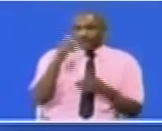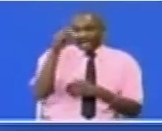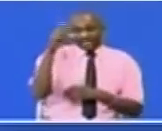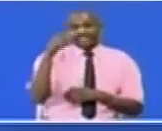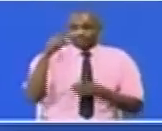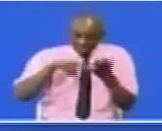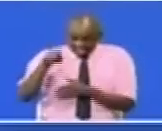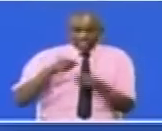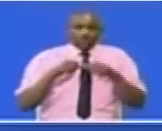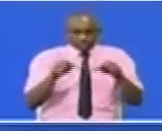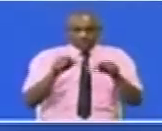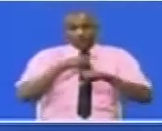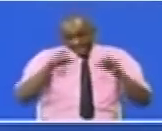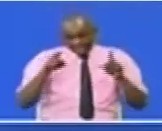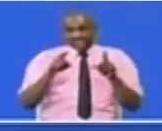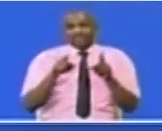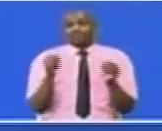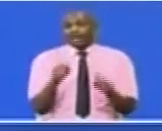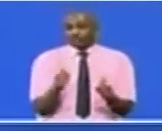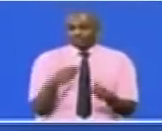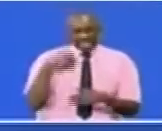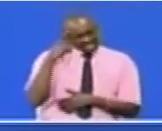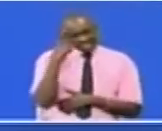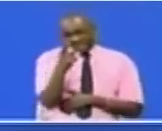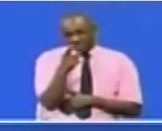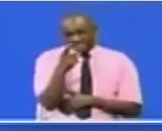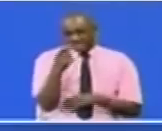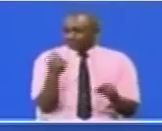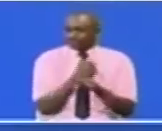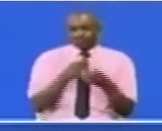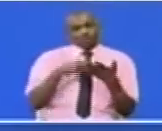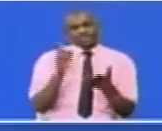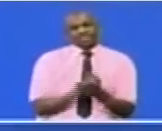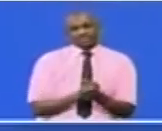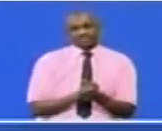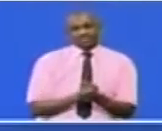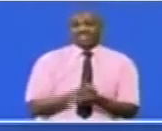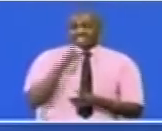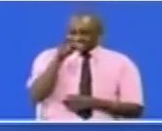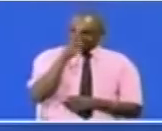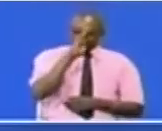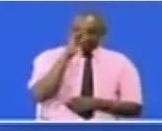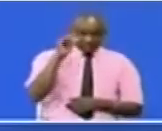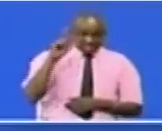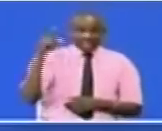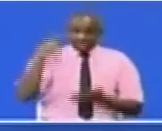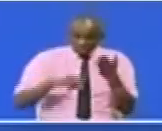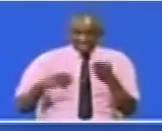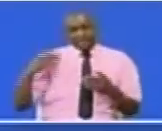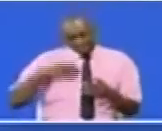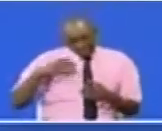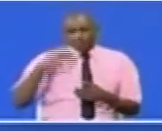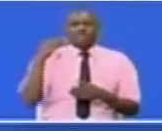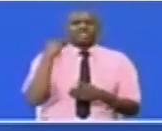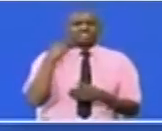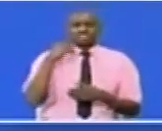going on and it has not reached parliament, I don't think that is right. Koril's bill recommends criminal of doping, and should